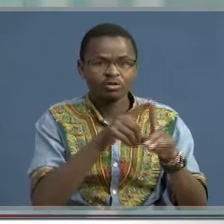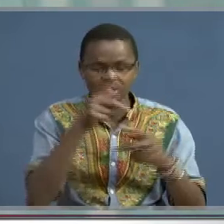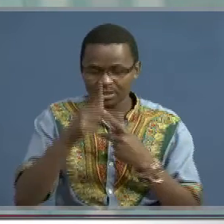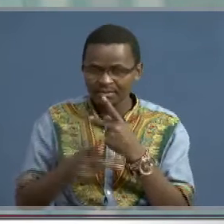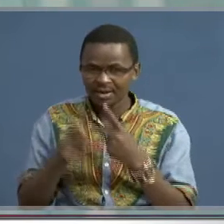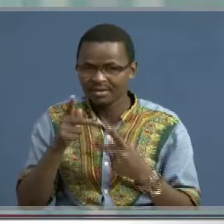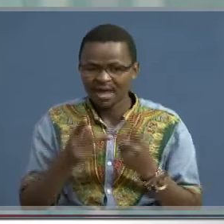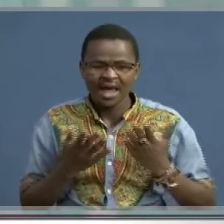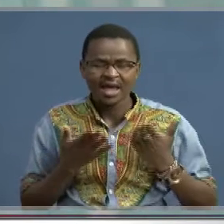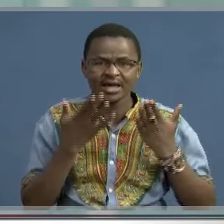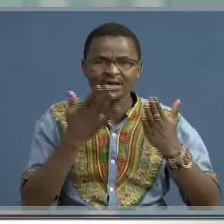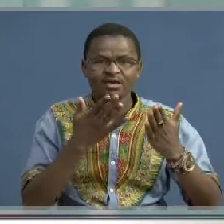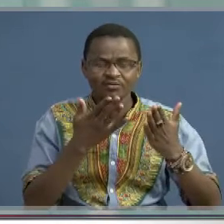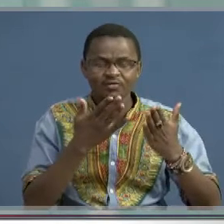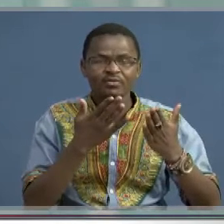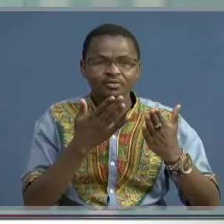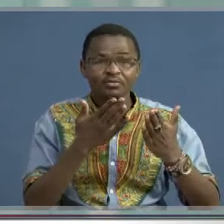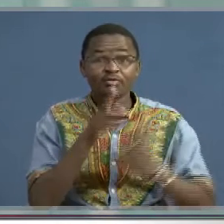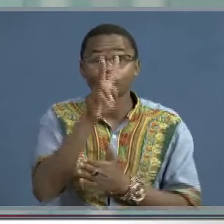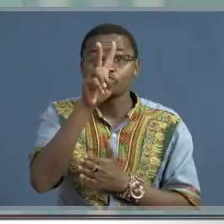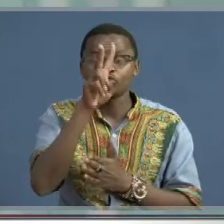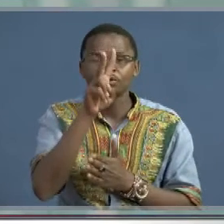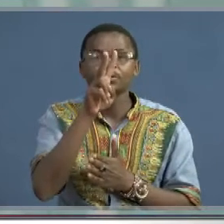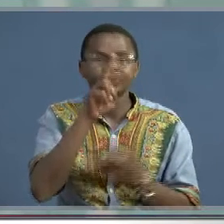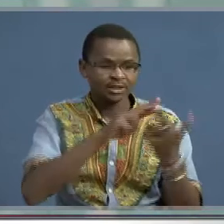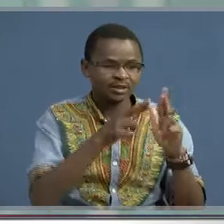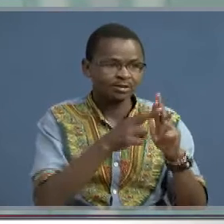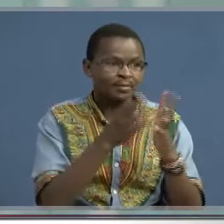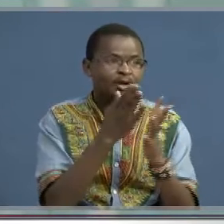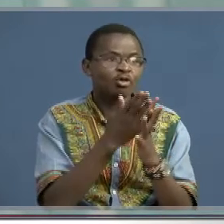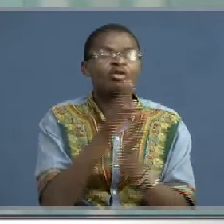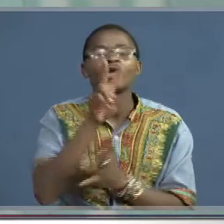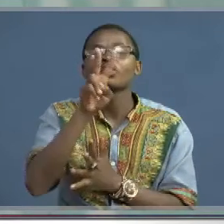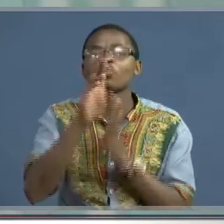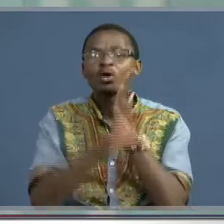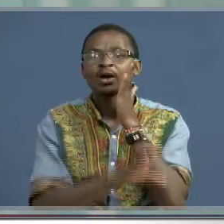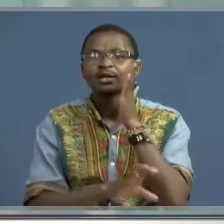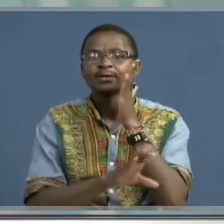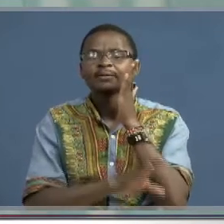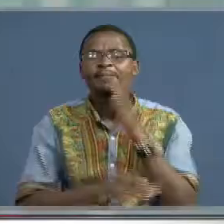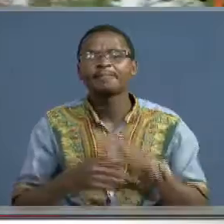give traction to bilateral relations between the two countries.